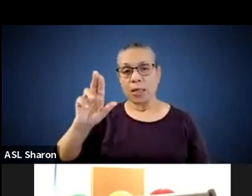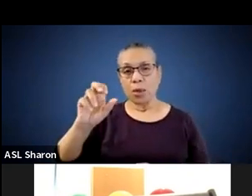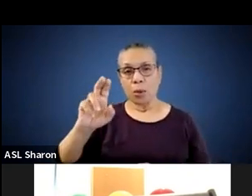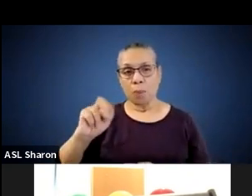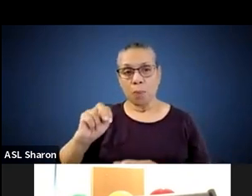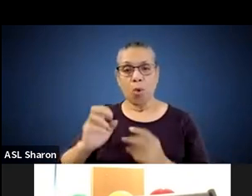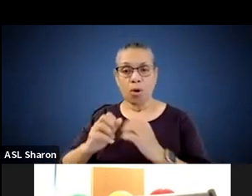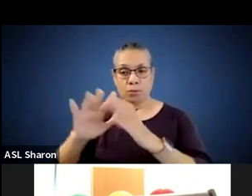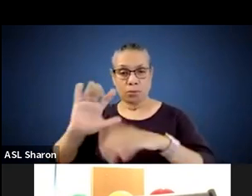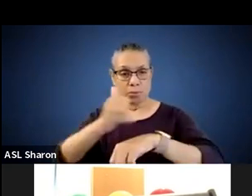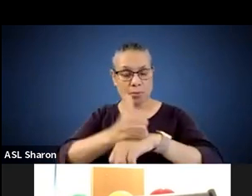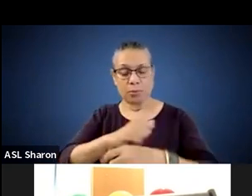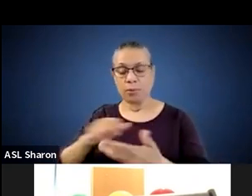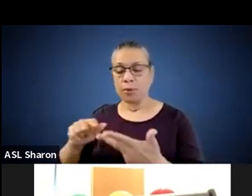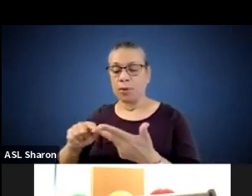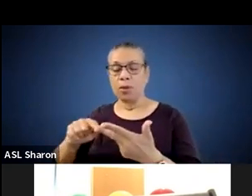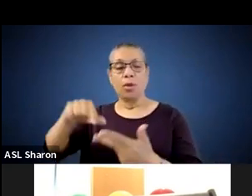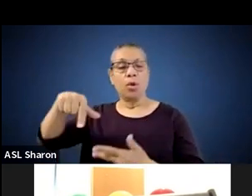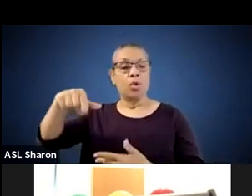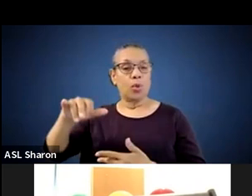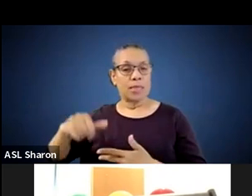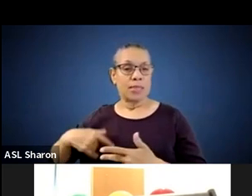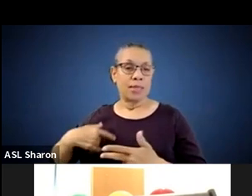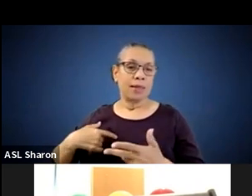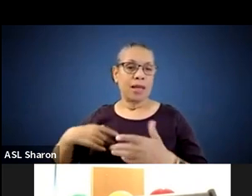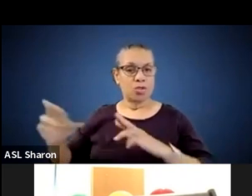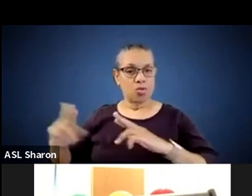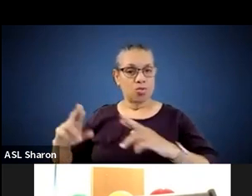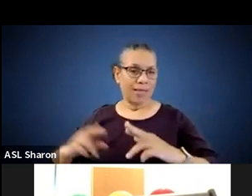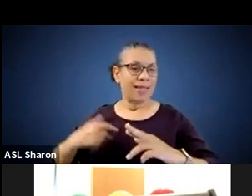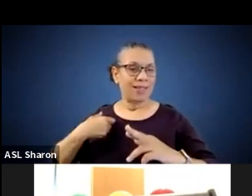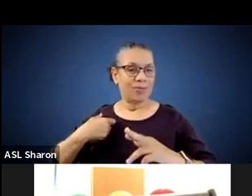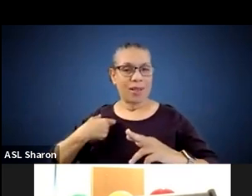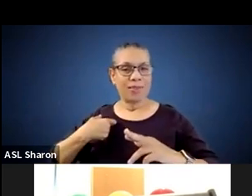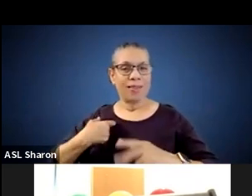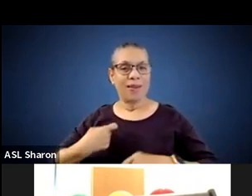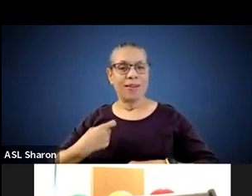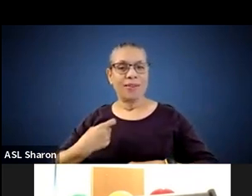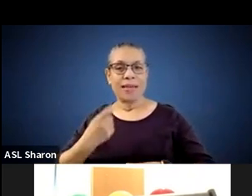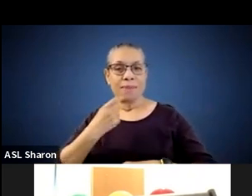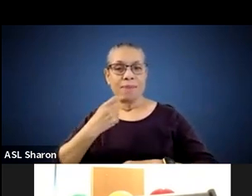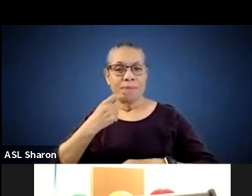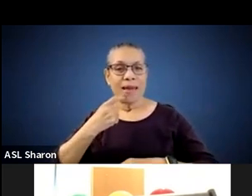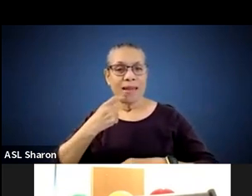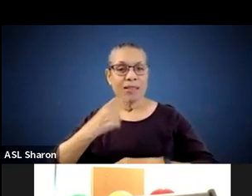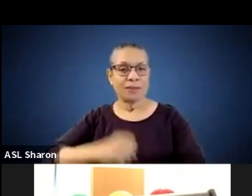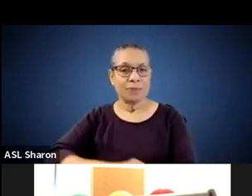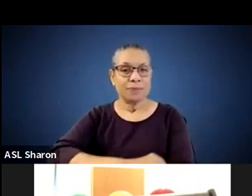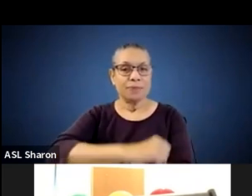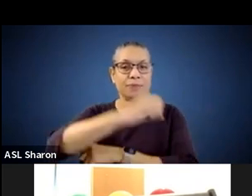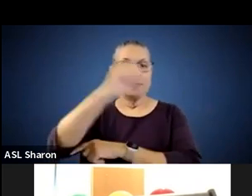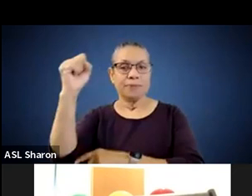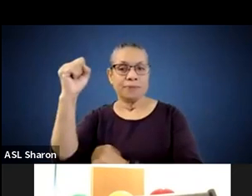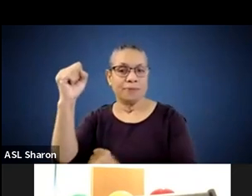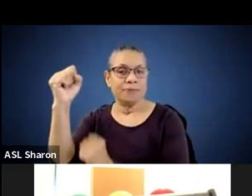Quincy has had Quincy upper has had a raising of the beam signaling of progress in that in that project so I think we're in a different